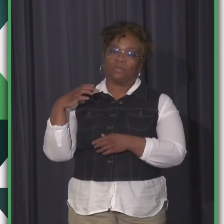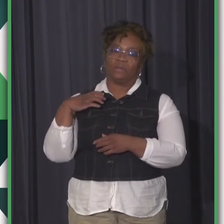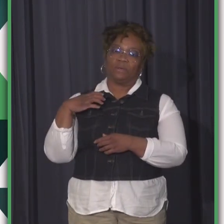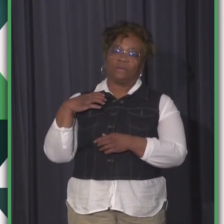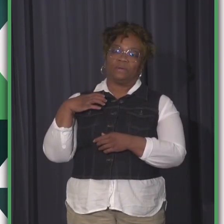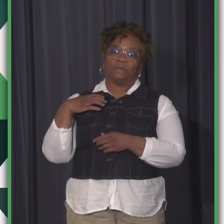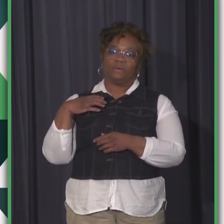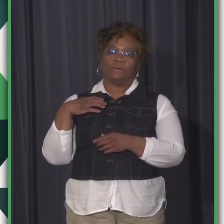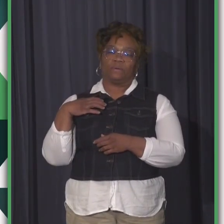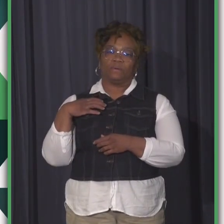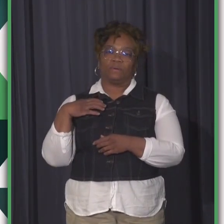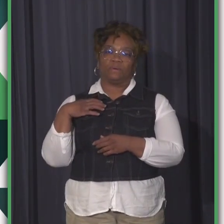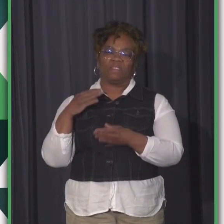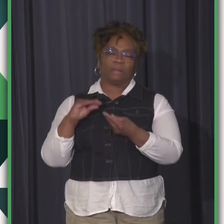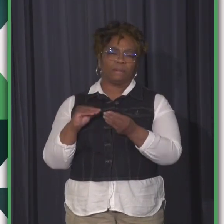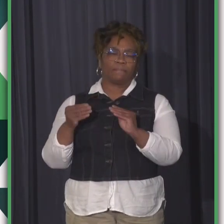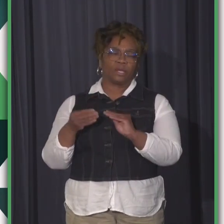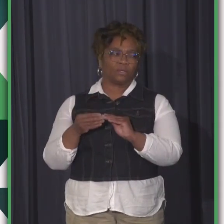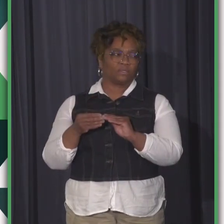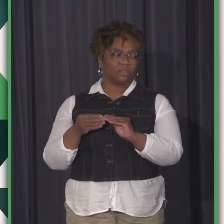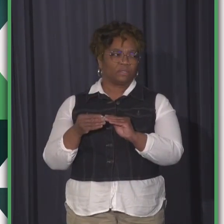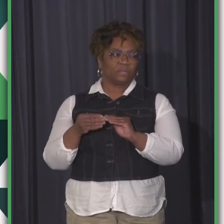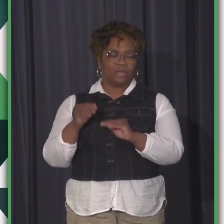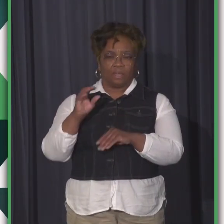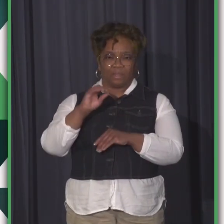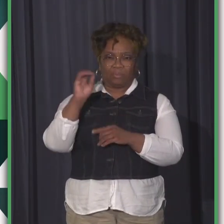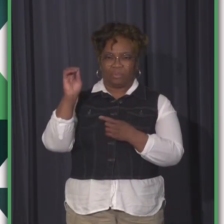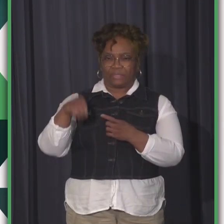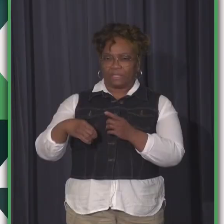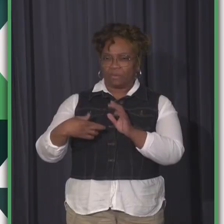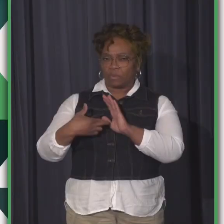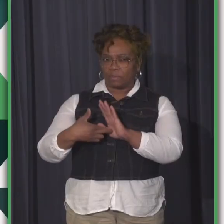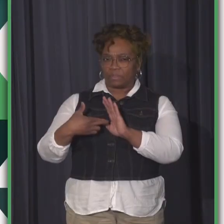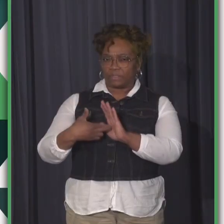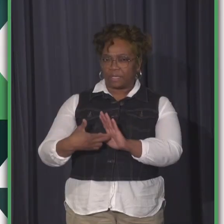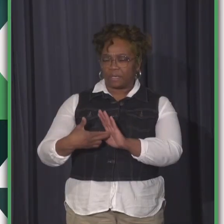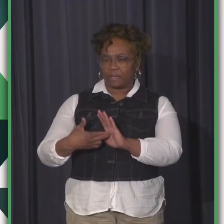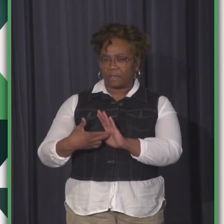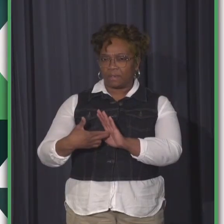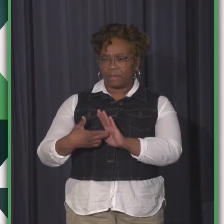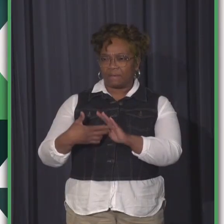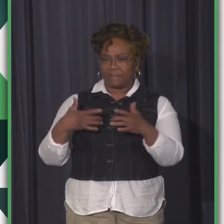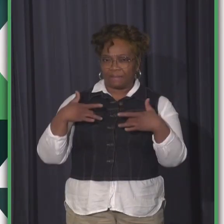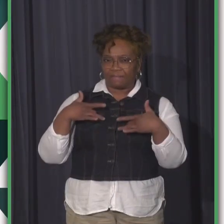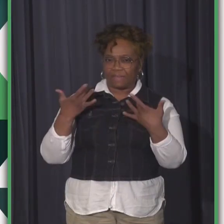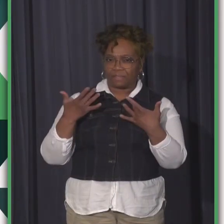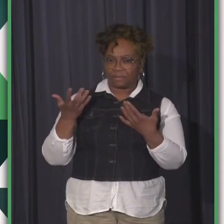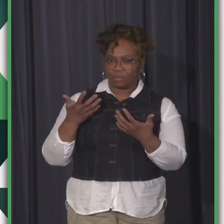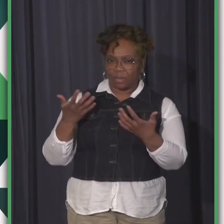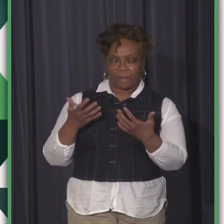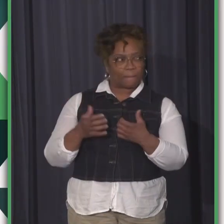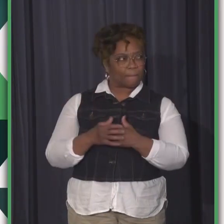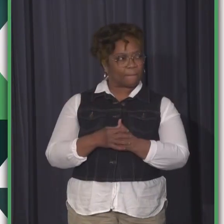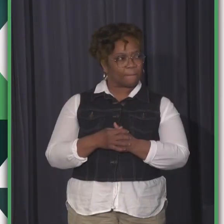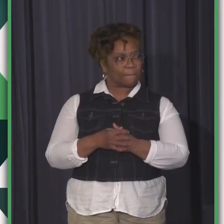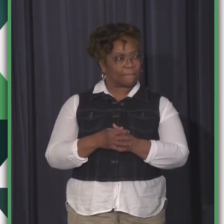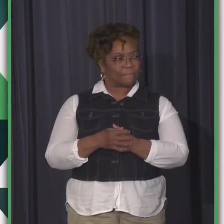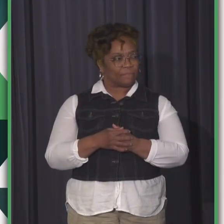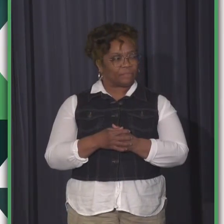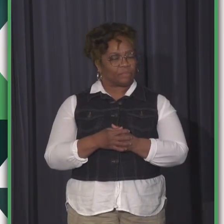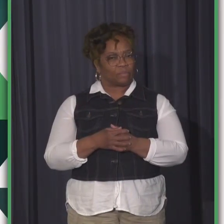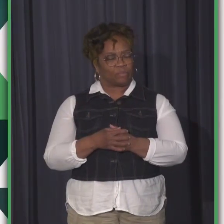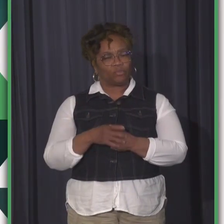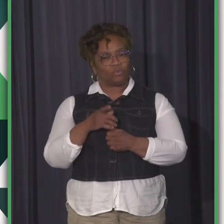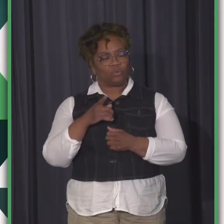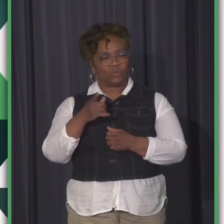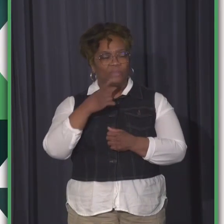numbers, what percentage does that represent of the events? So you